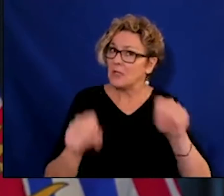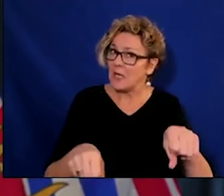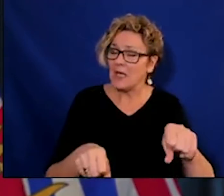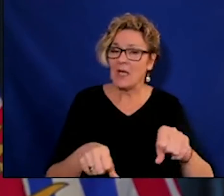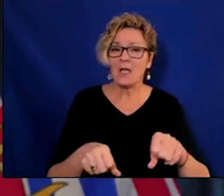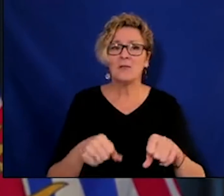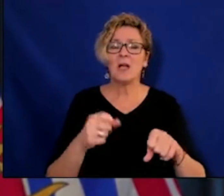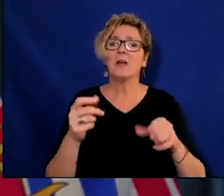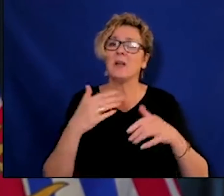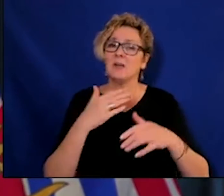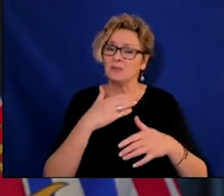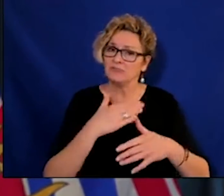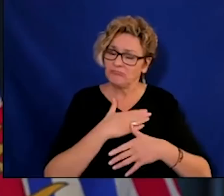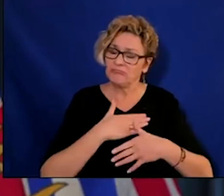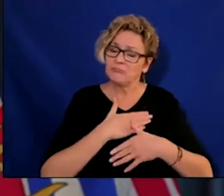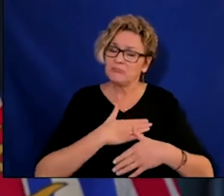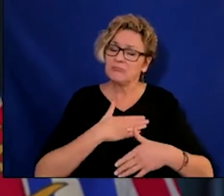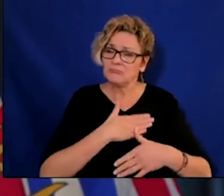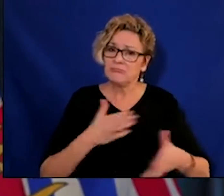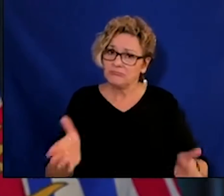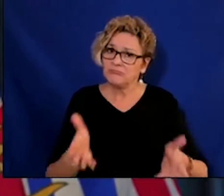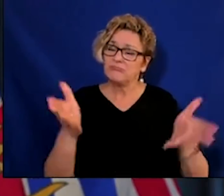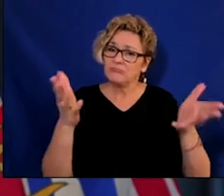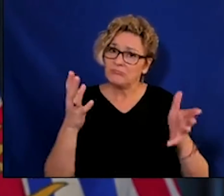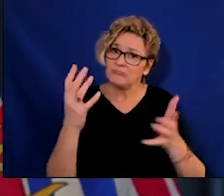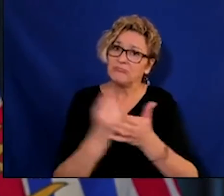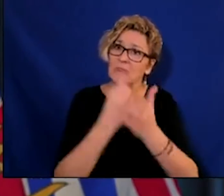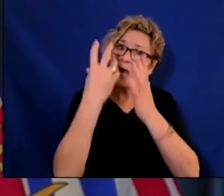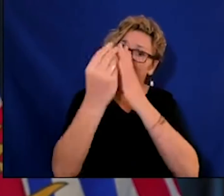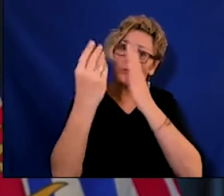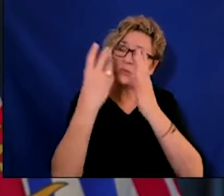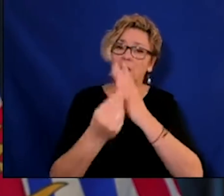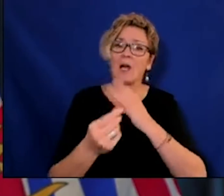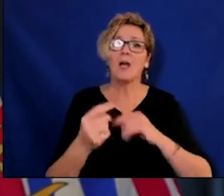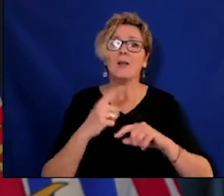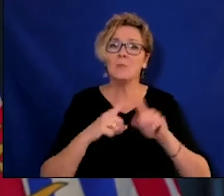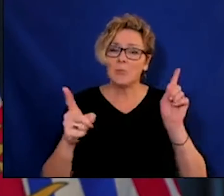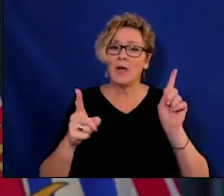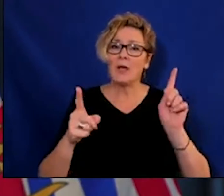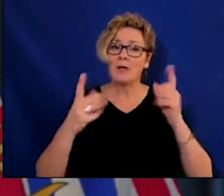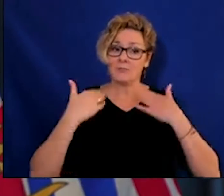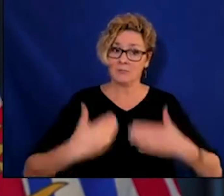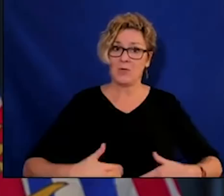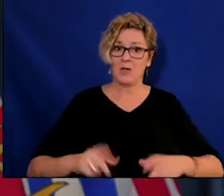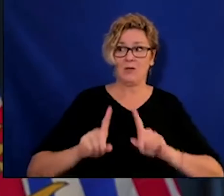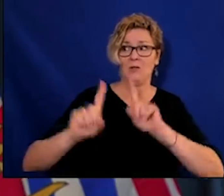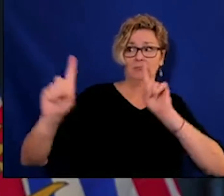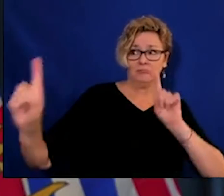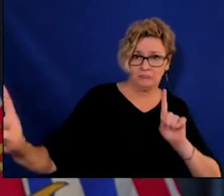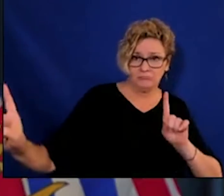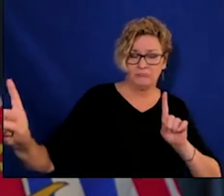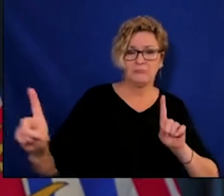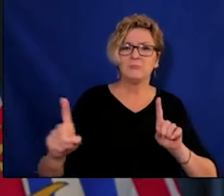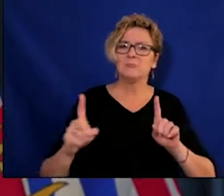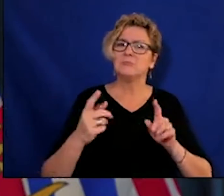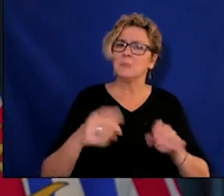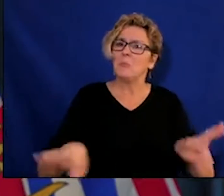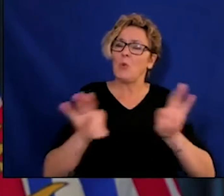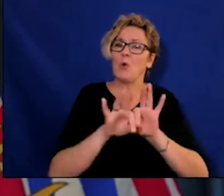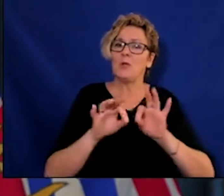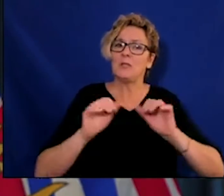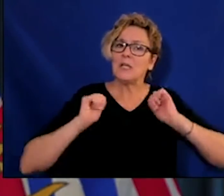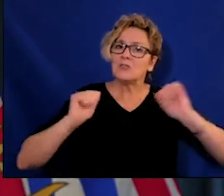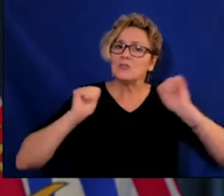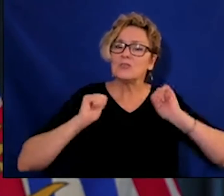go for a walk, keep your distance. Take advantage of when we can get outside and the places that are in